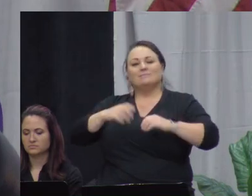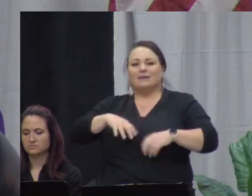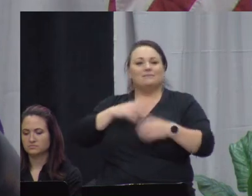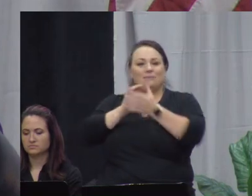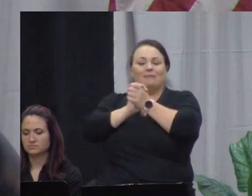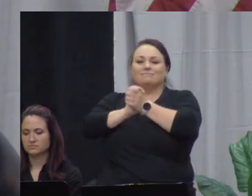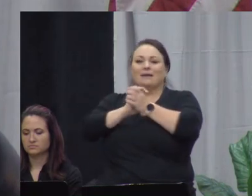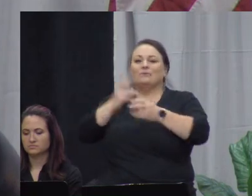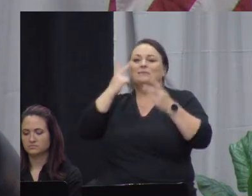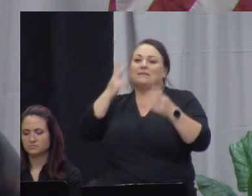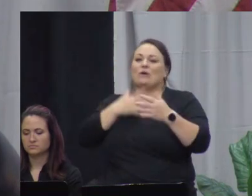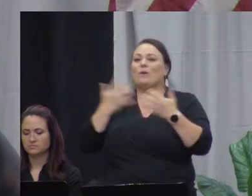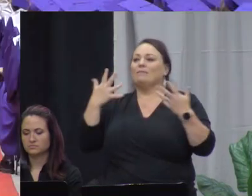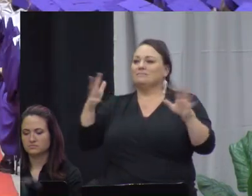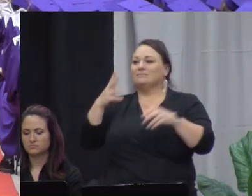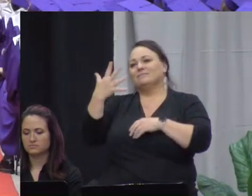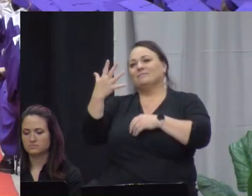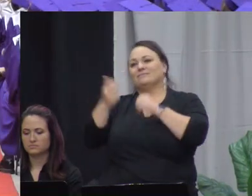the reunion.